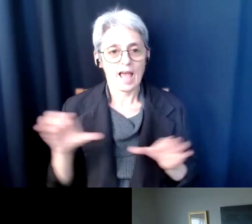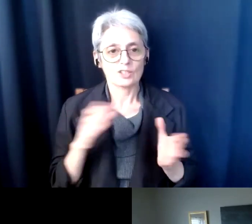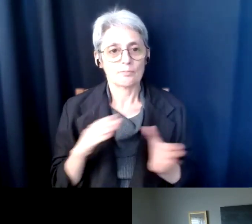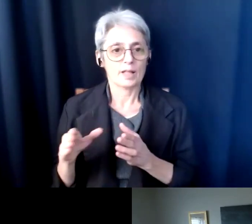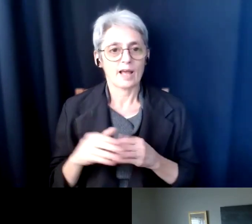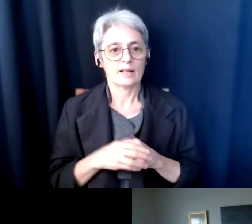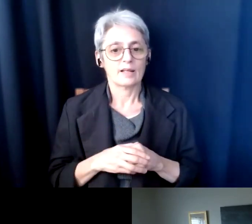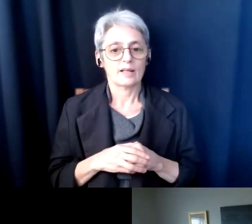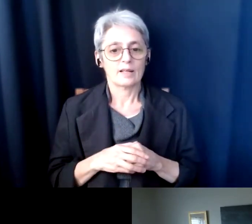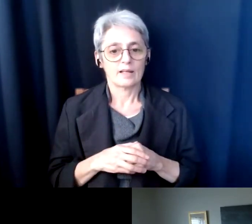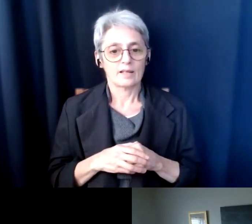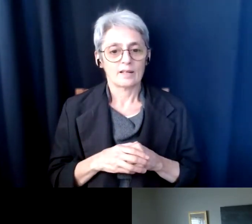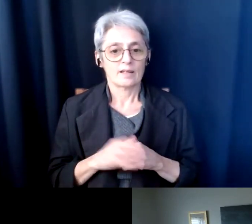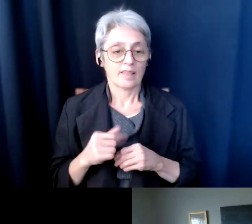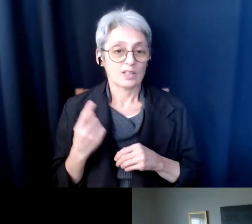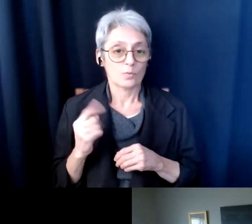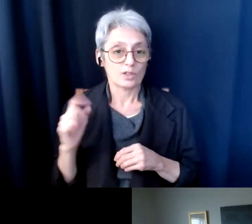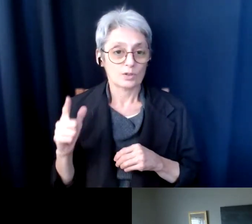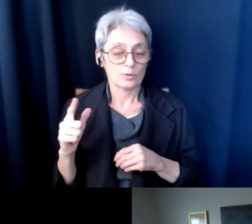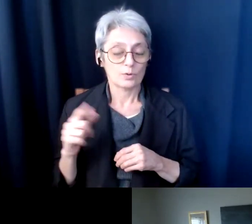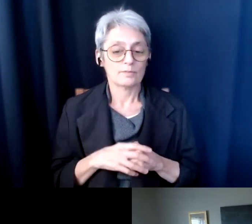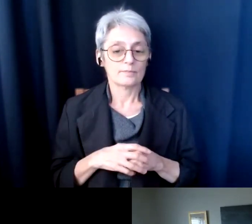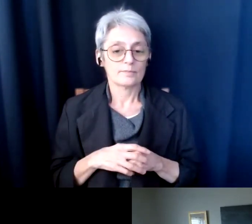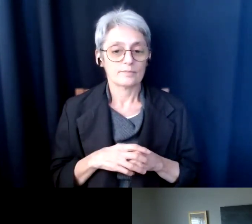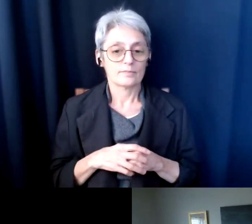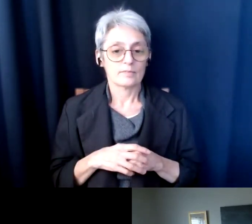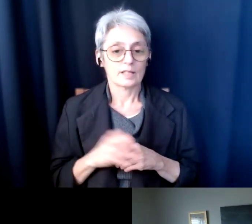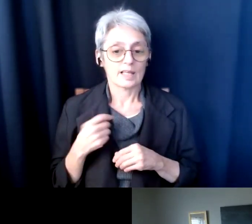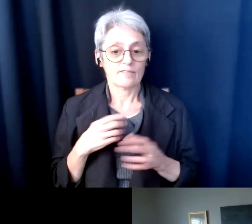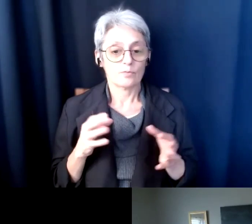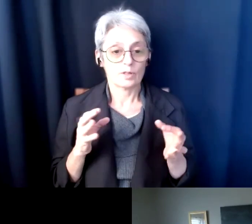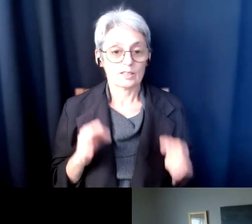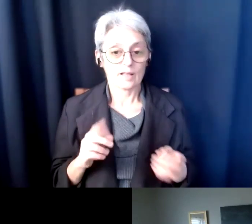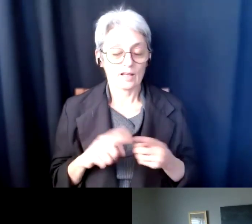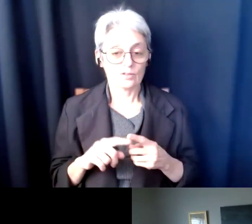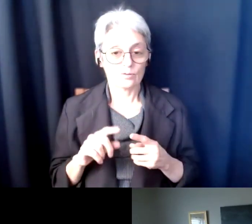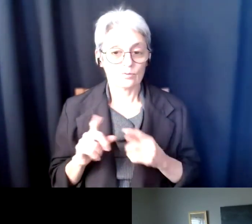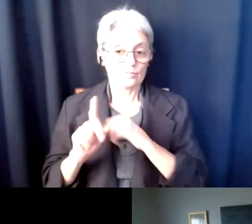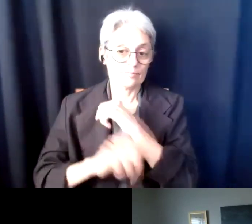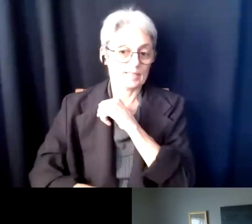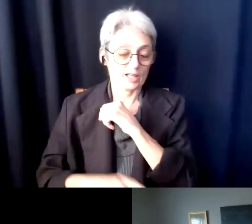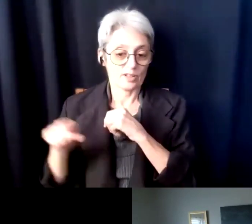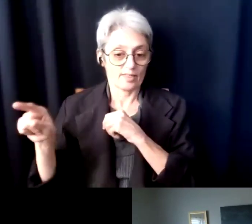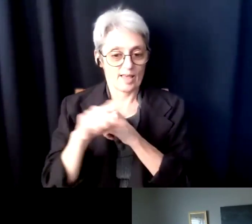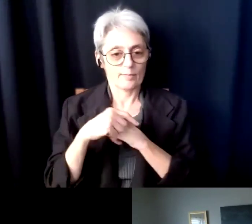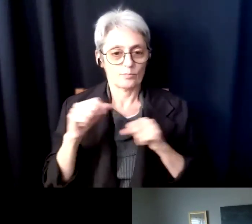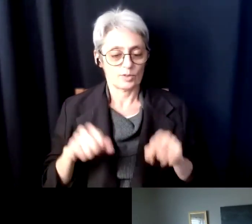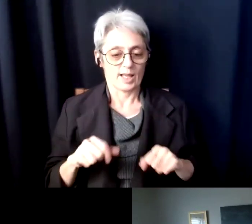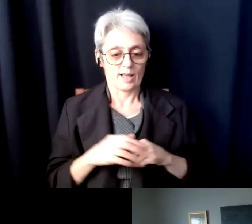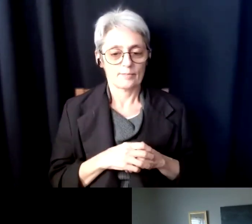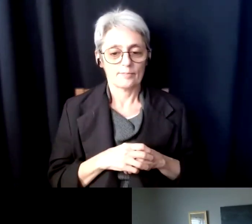we use. There are sanctions if we choose to implement sanctions as well, but we really do try to